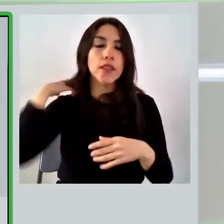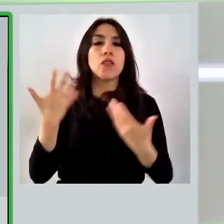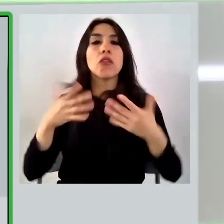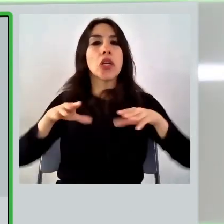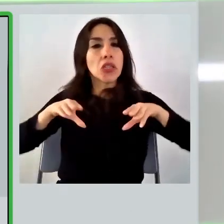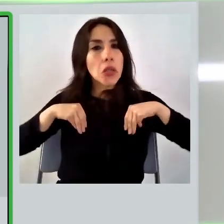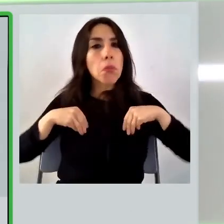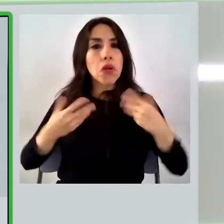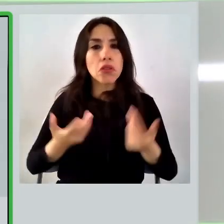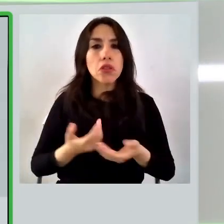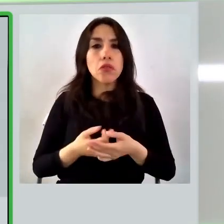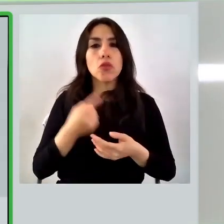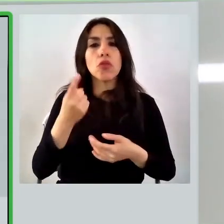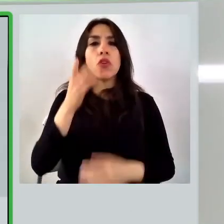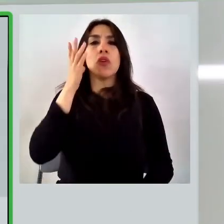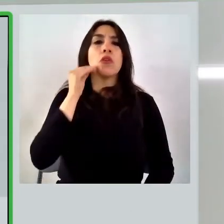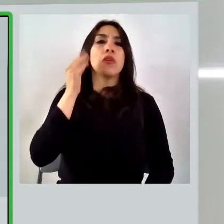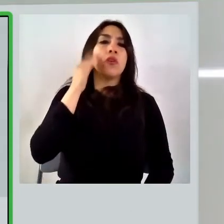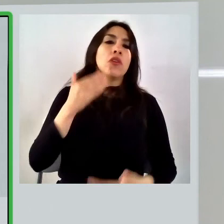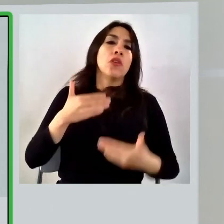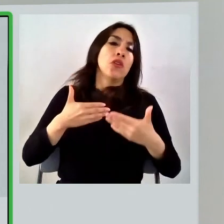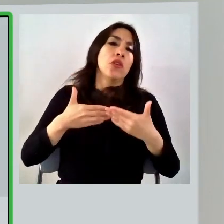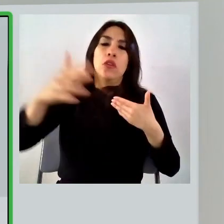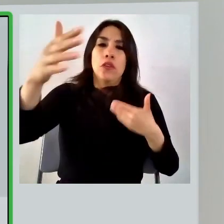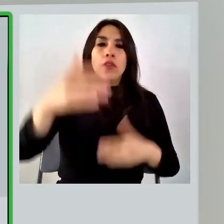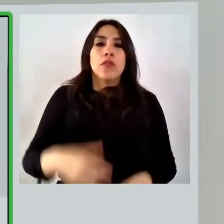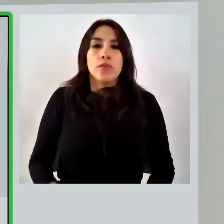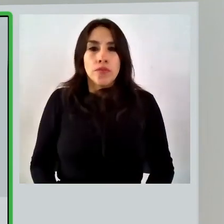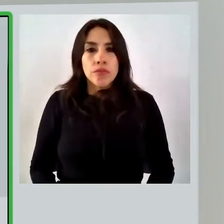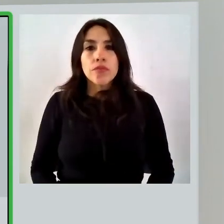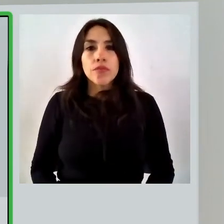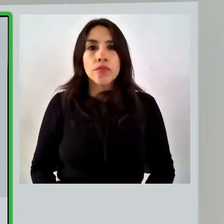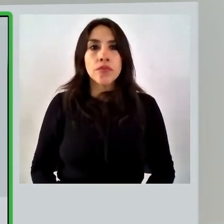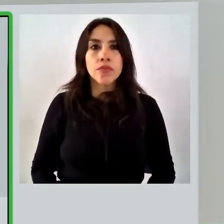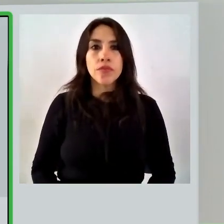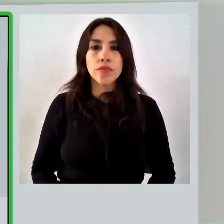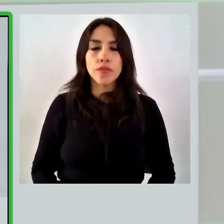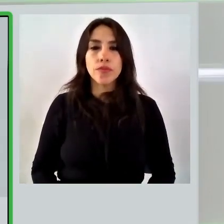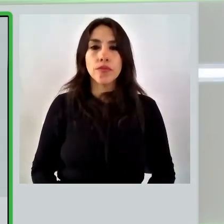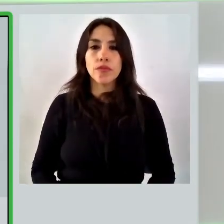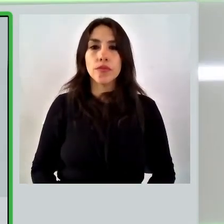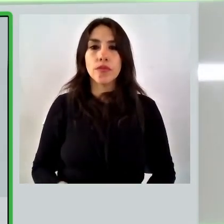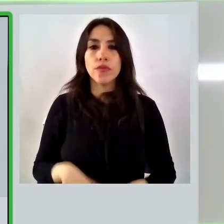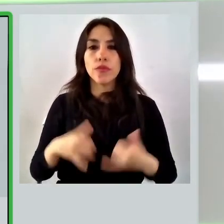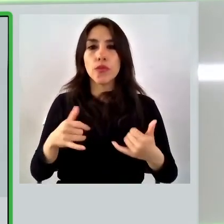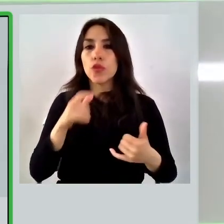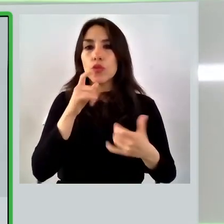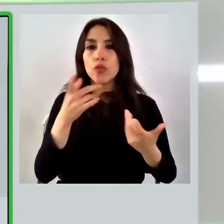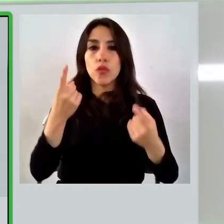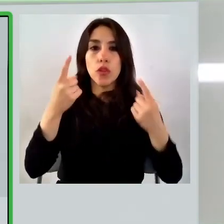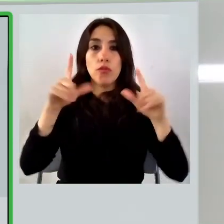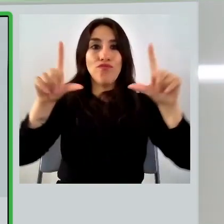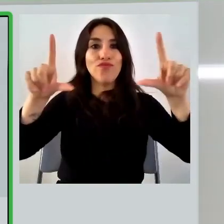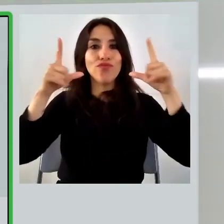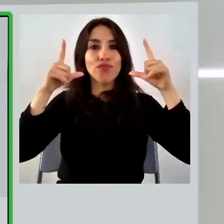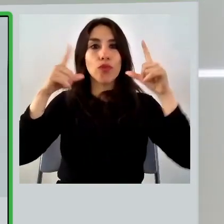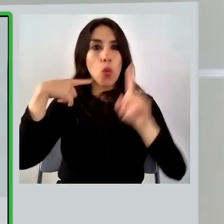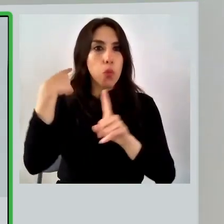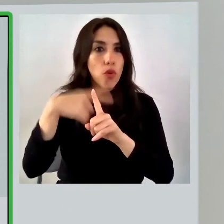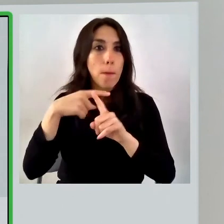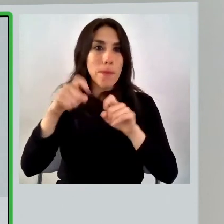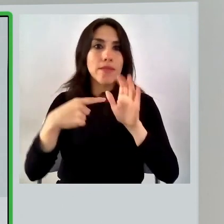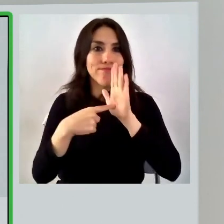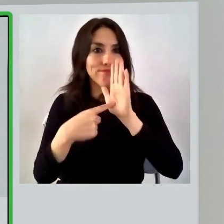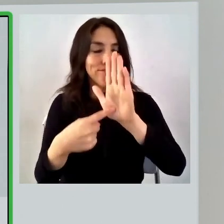shows have a positive and significant impact on the likelihood of an employee with a disability to thrive in